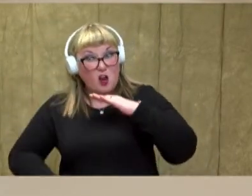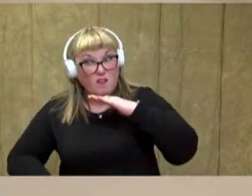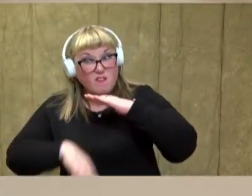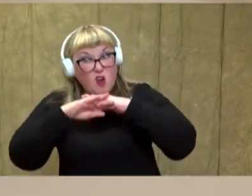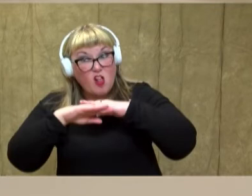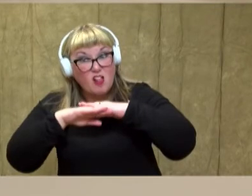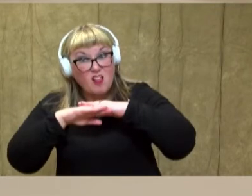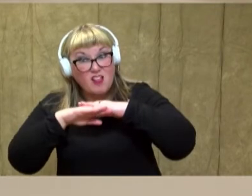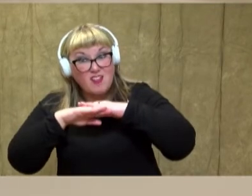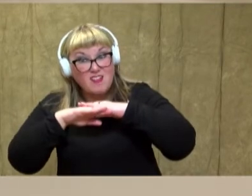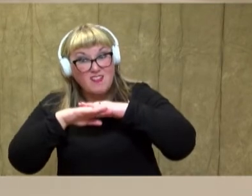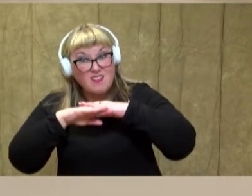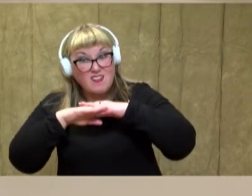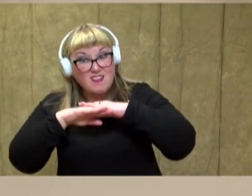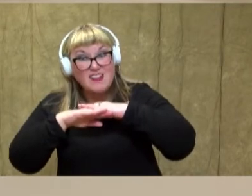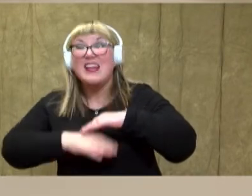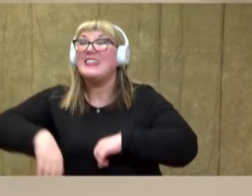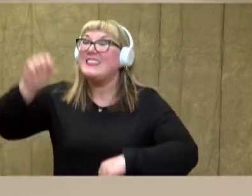yet?